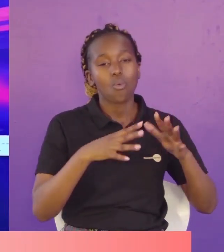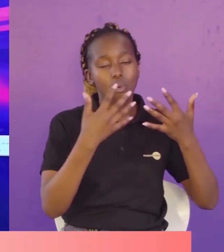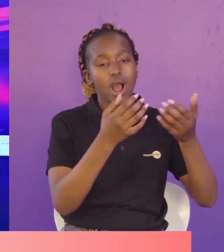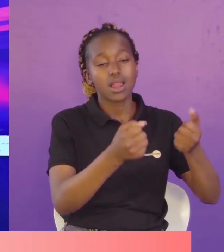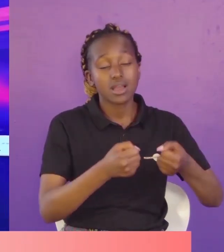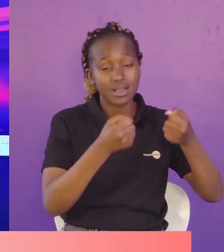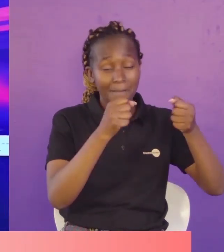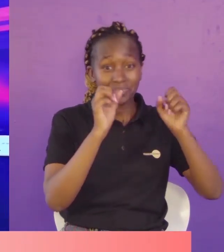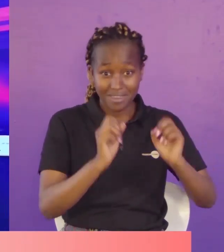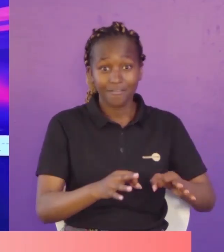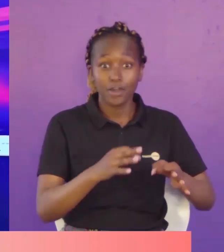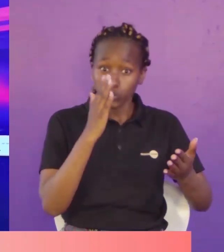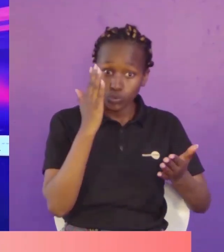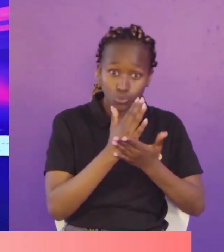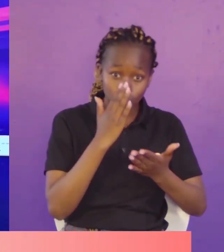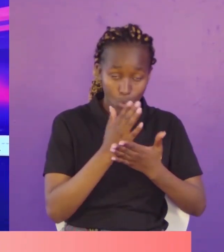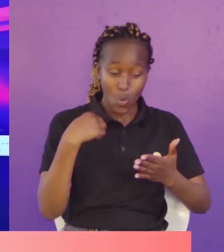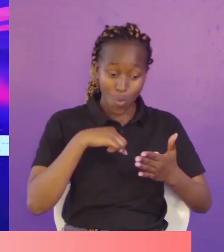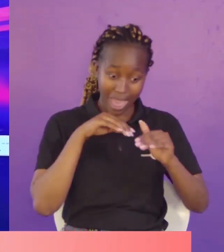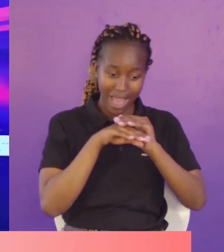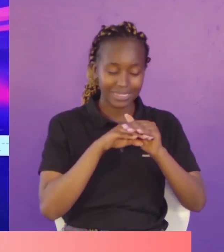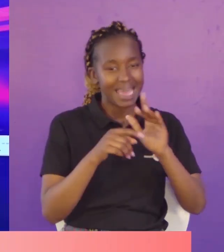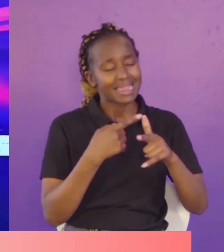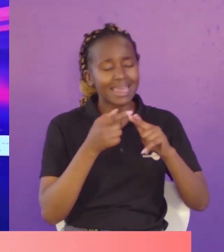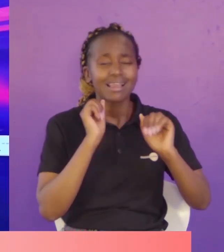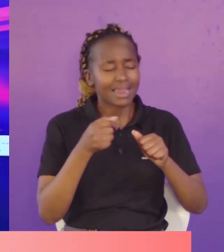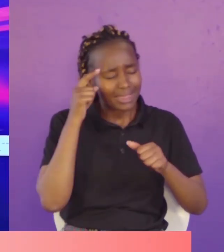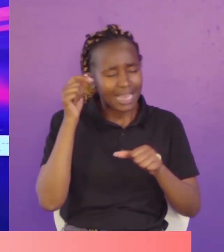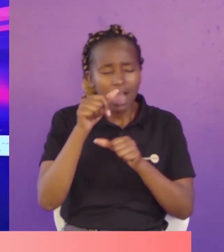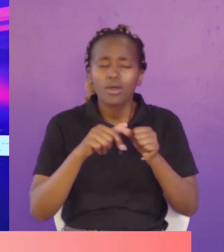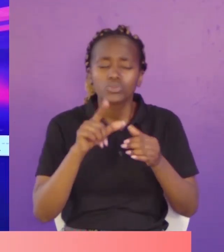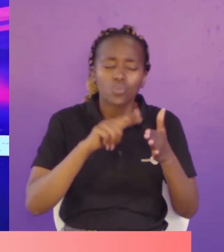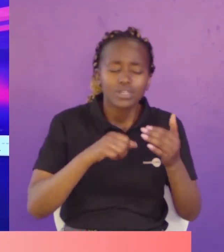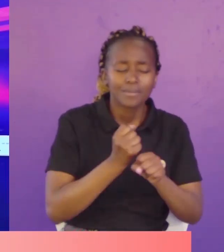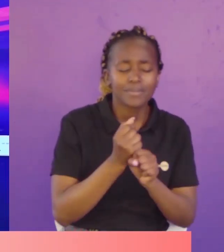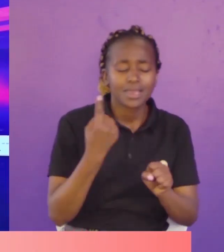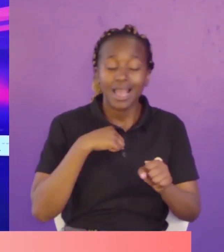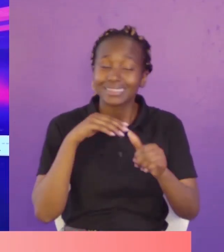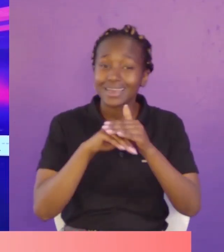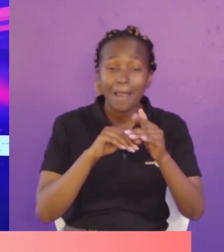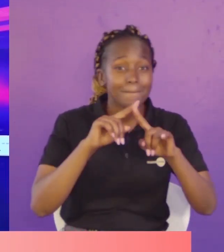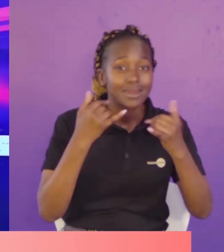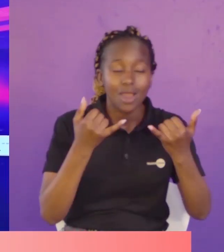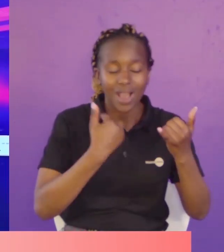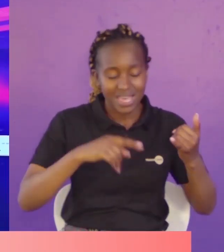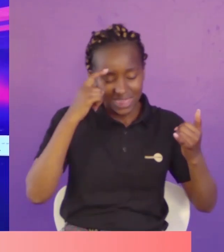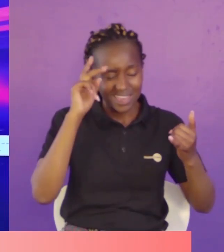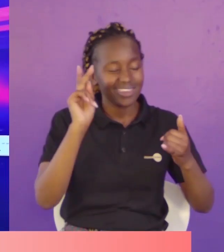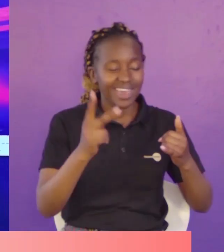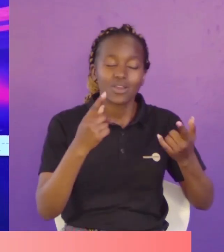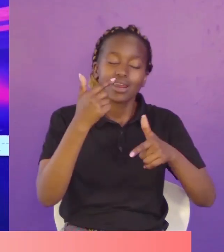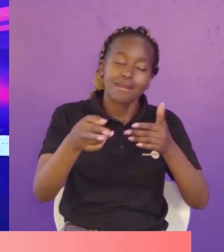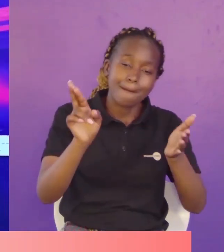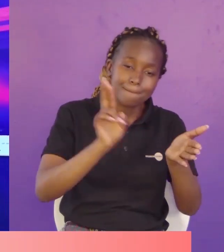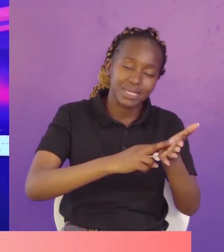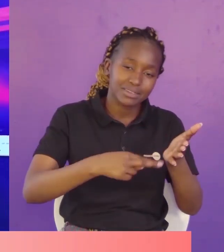qualified, we will look what made them qualify. But at this point, we can say we are repeating the same thing. Kenya has not qualified